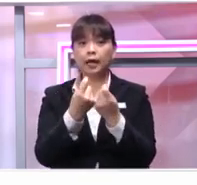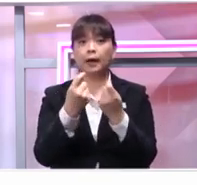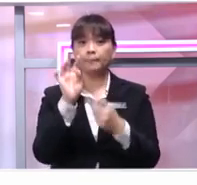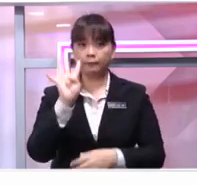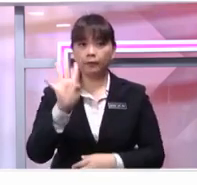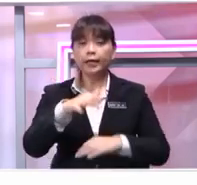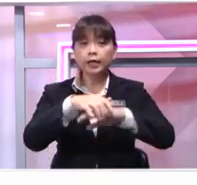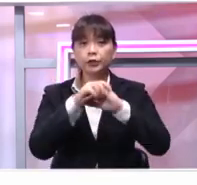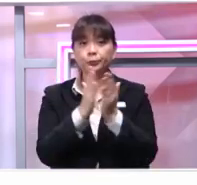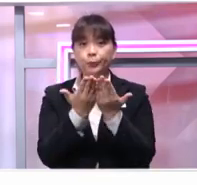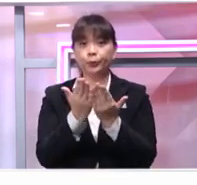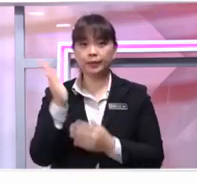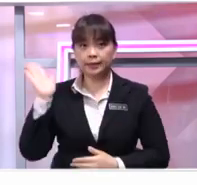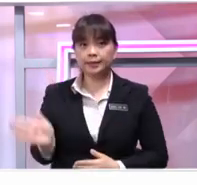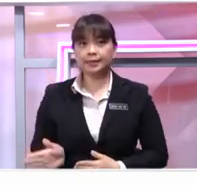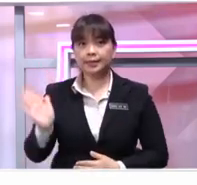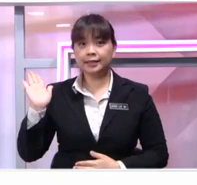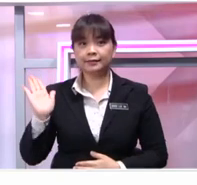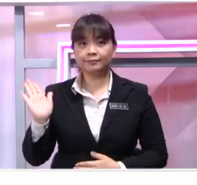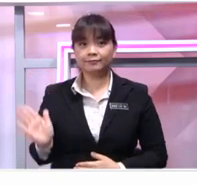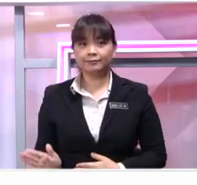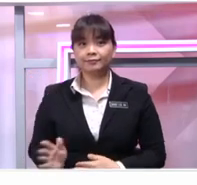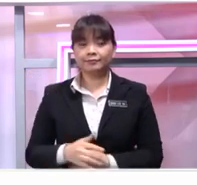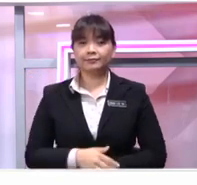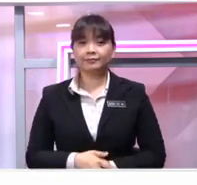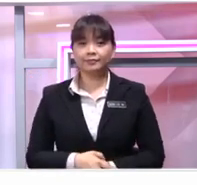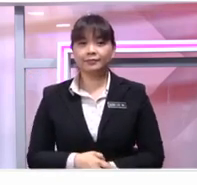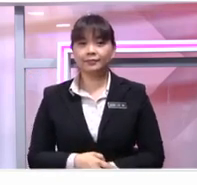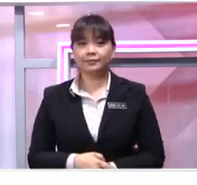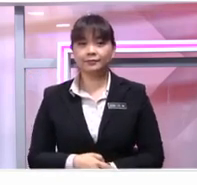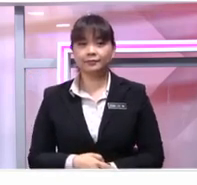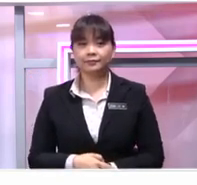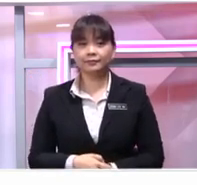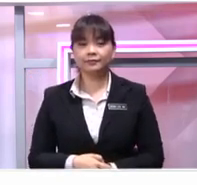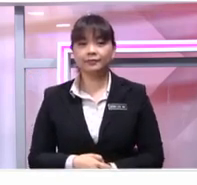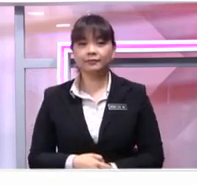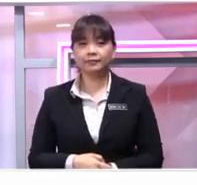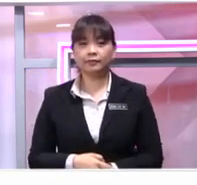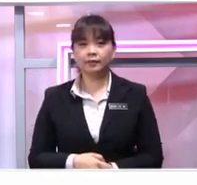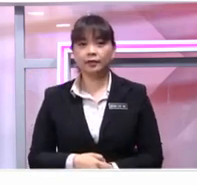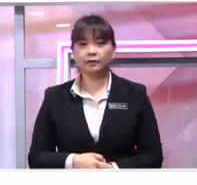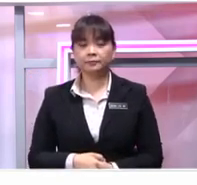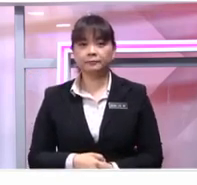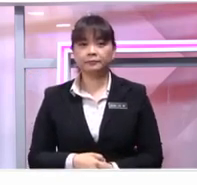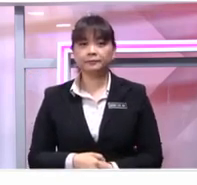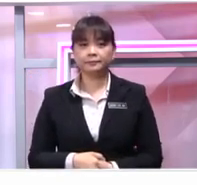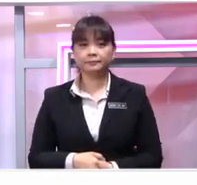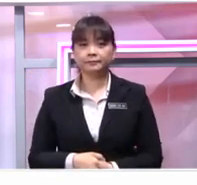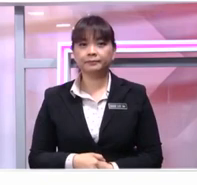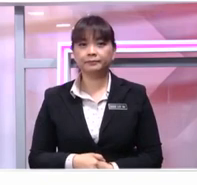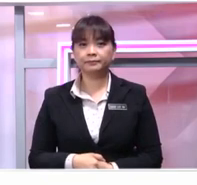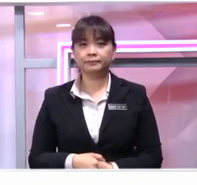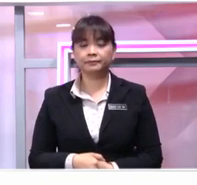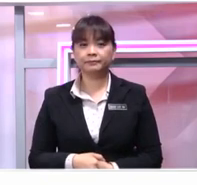I'm a member of a social networking site, but I'm thinking about deactivating it. For one thing,